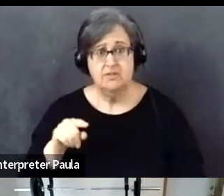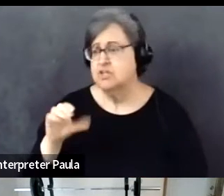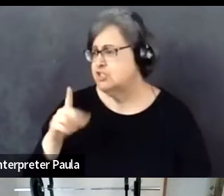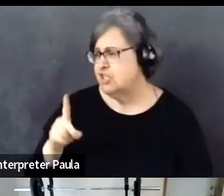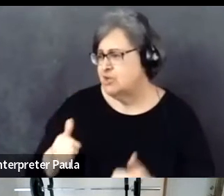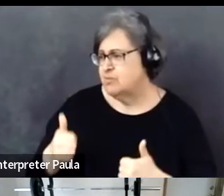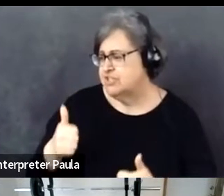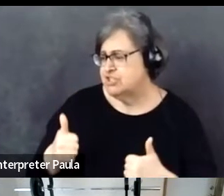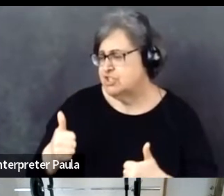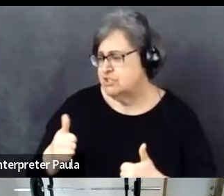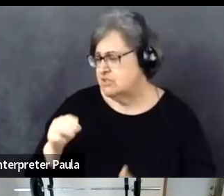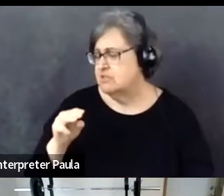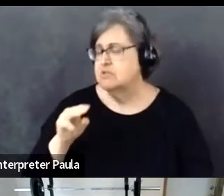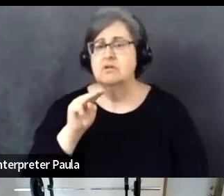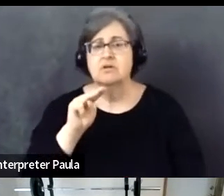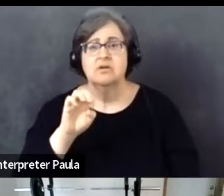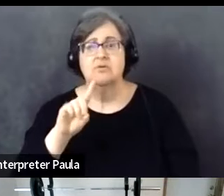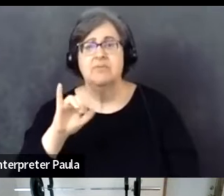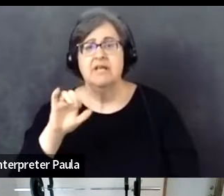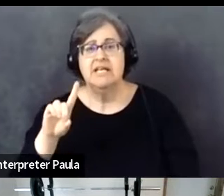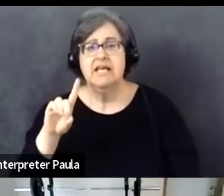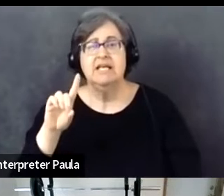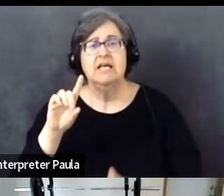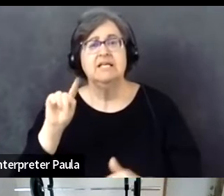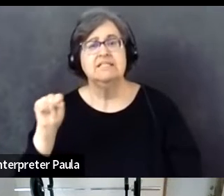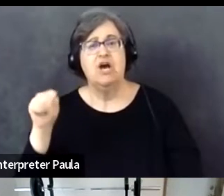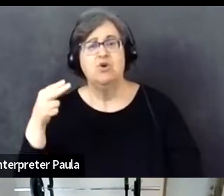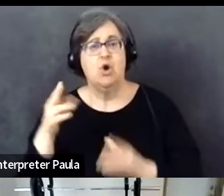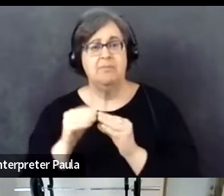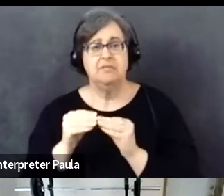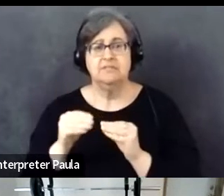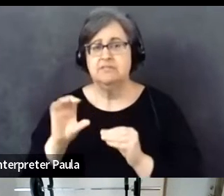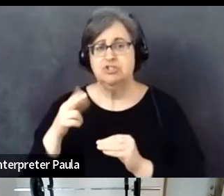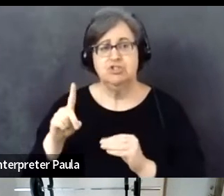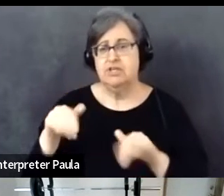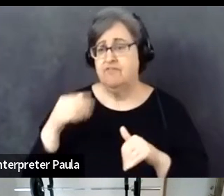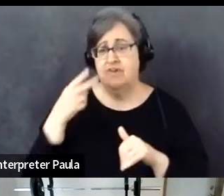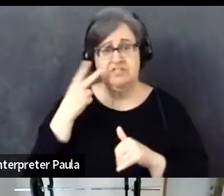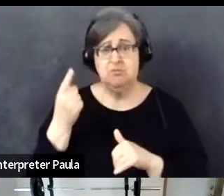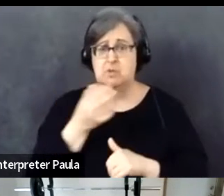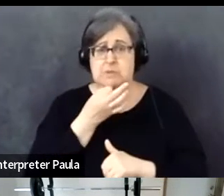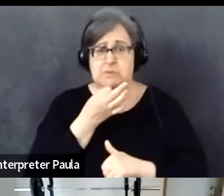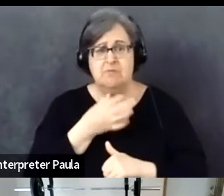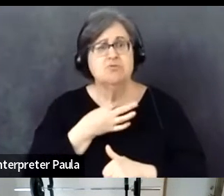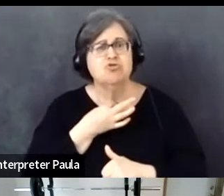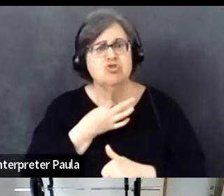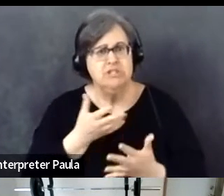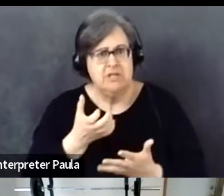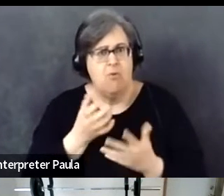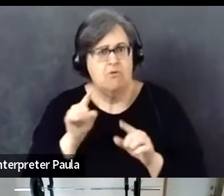ones? Medicaid. The Medicaid town hall meetings. I haven't seen one that was coming up, so I'm curious. I'd like